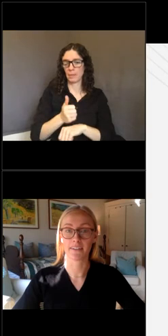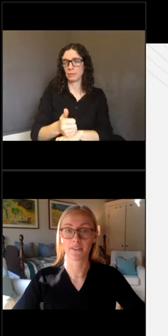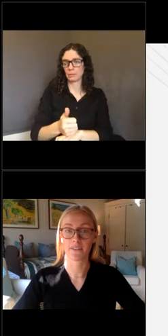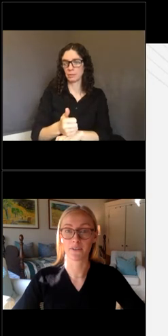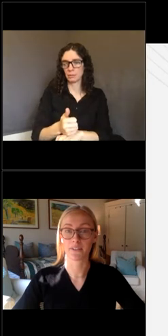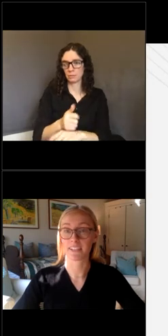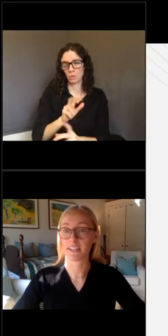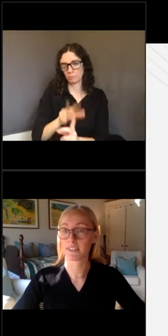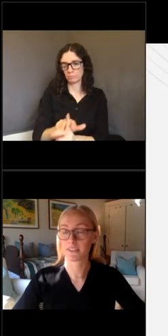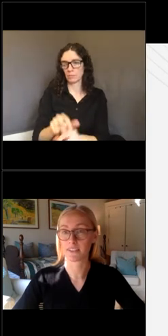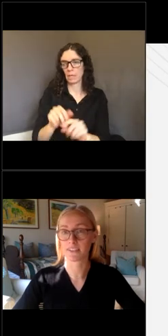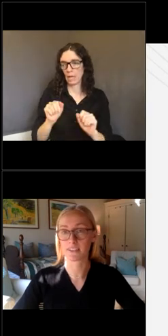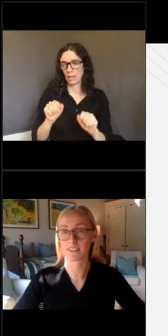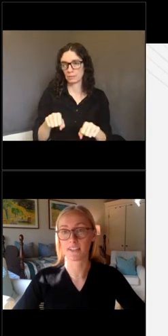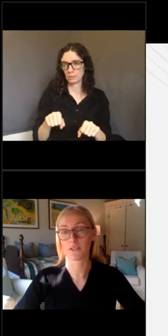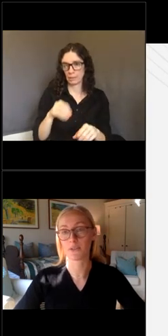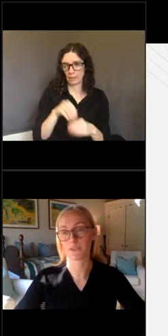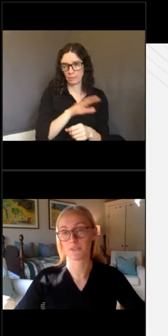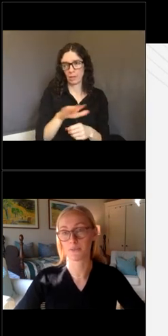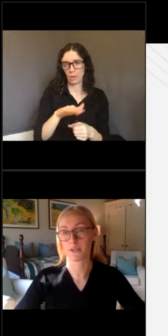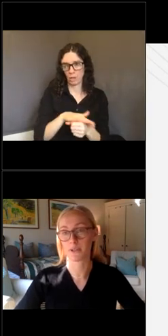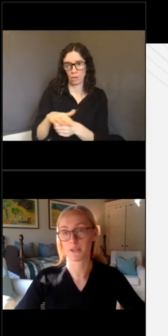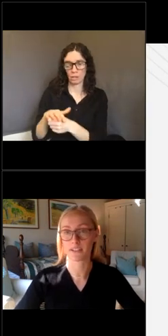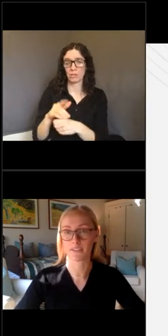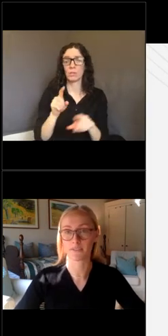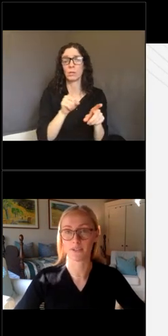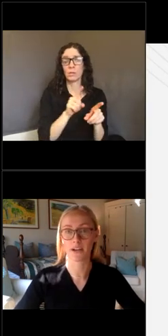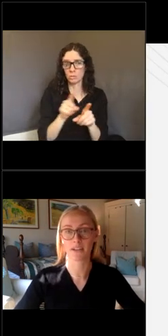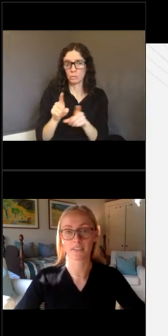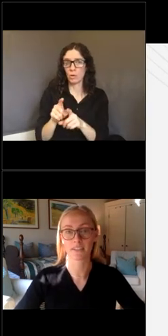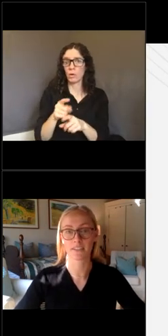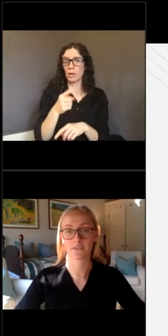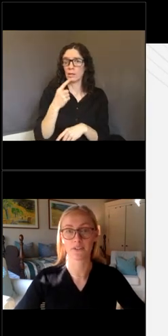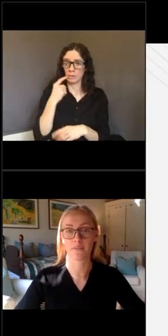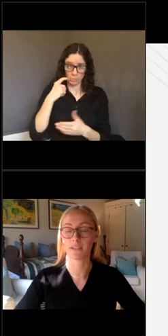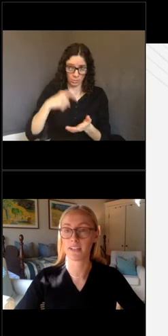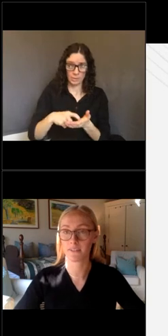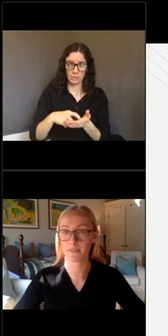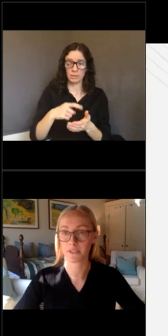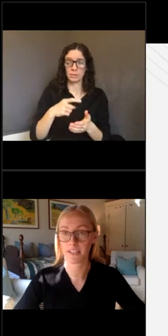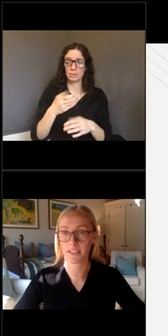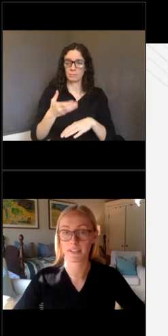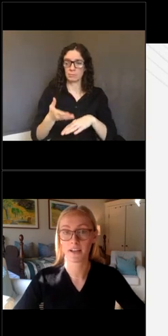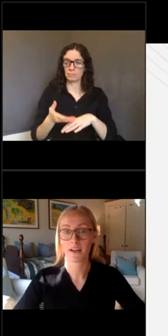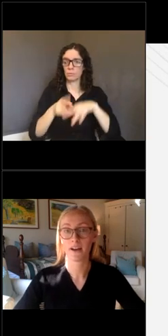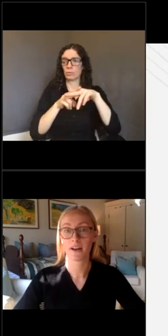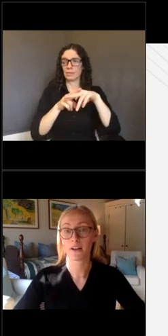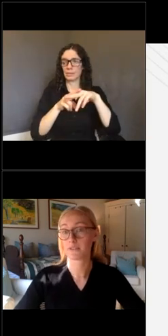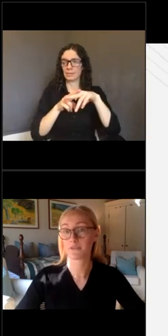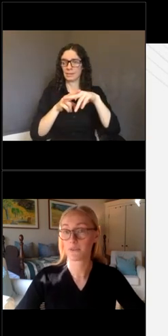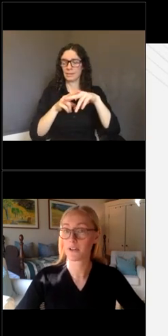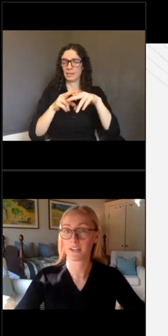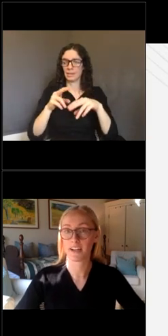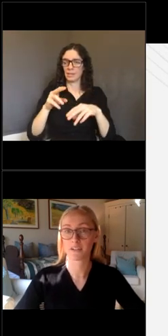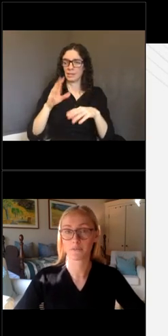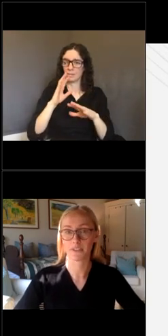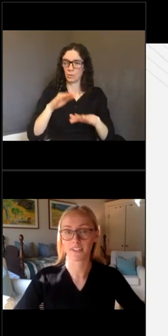that there was an increase in use of marine connectivity practices from 11% up